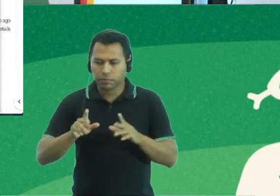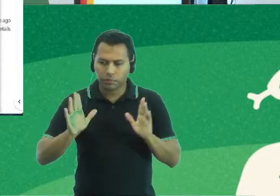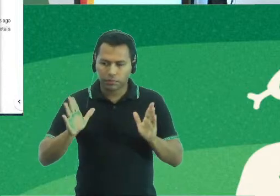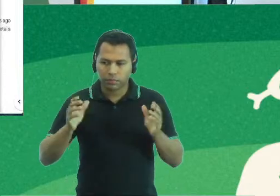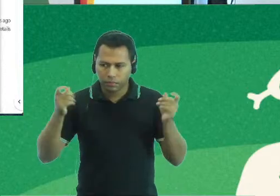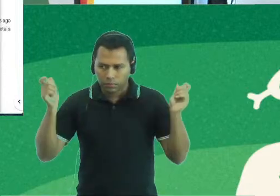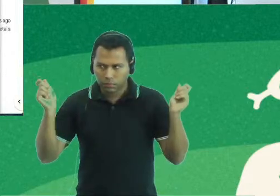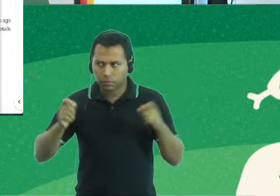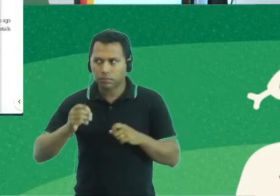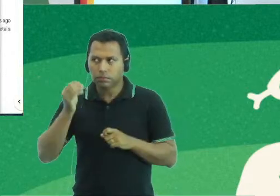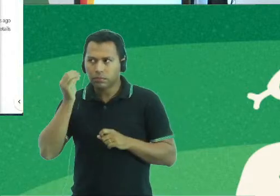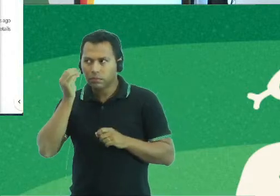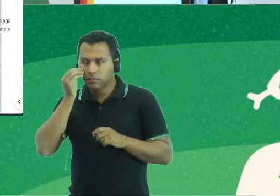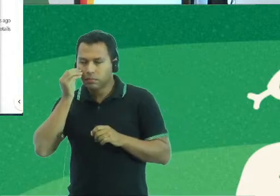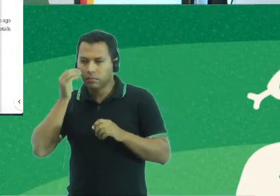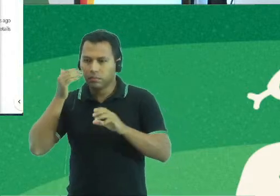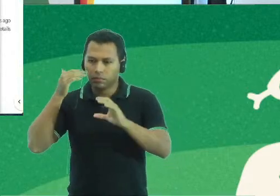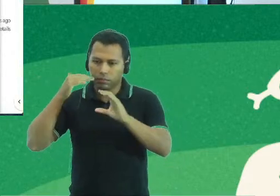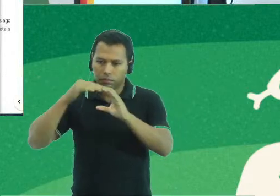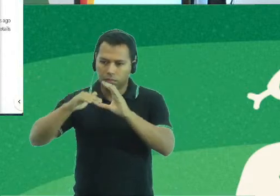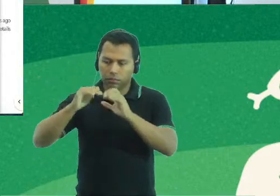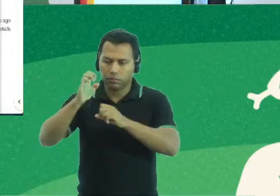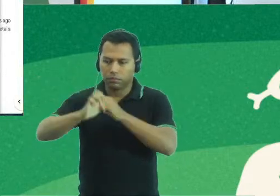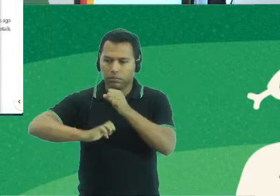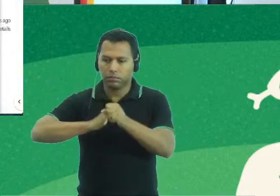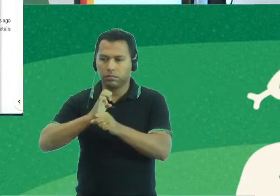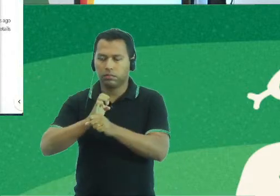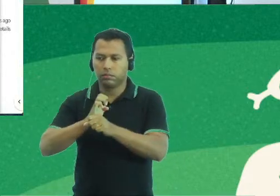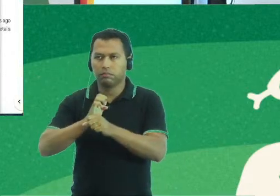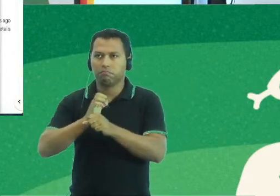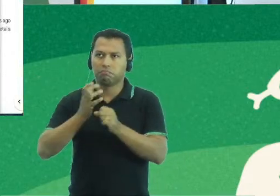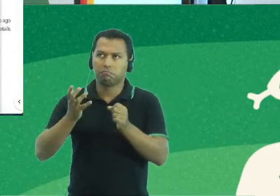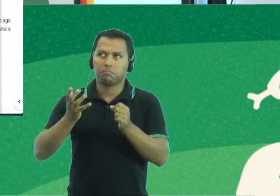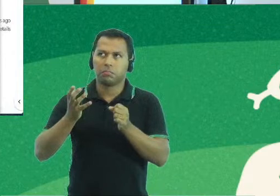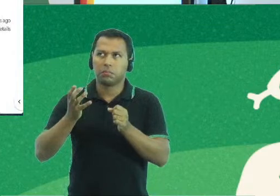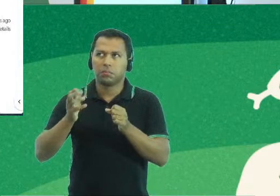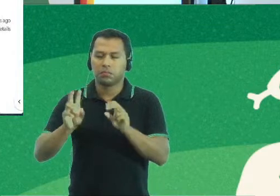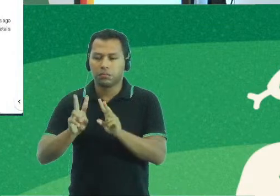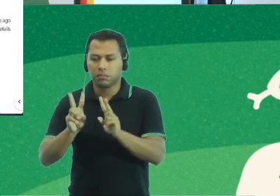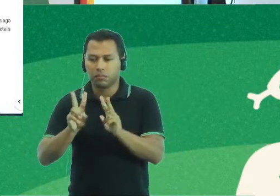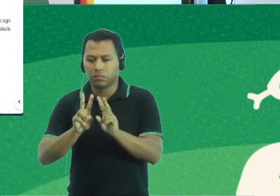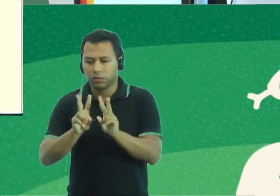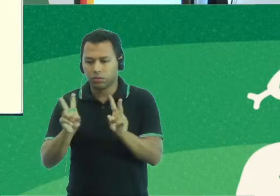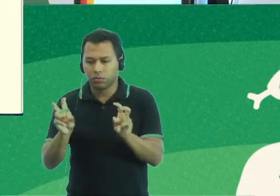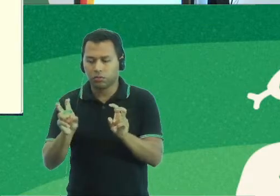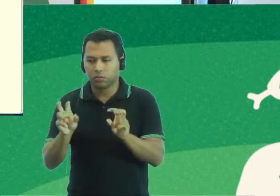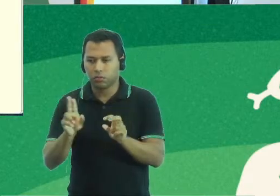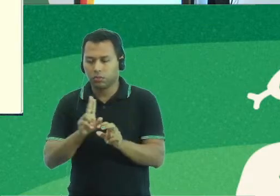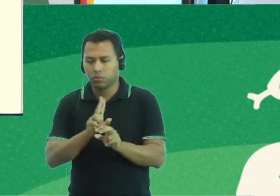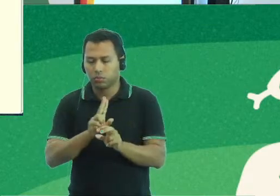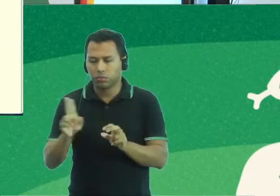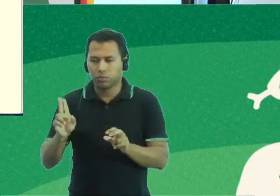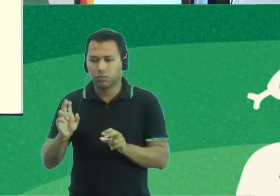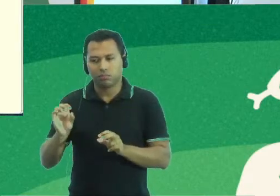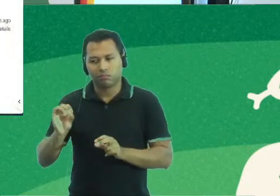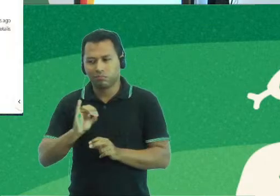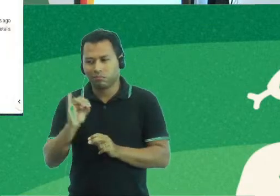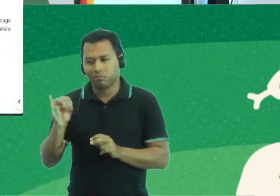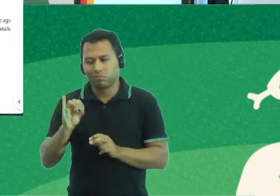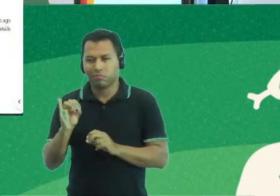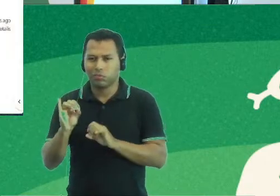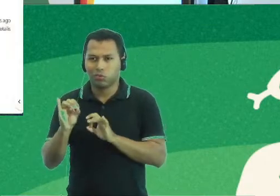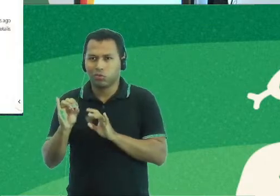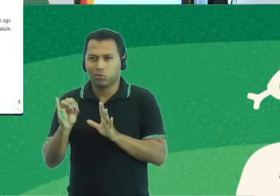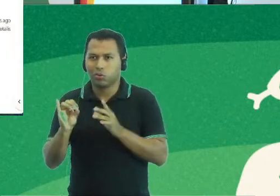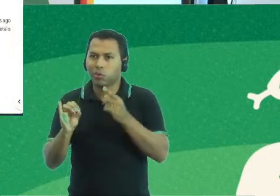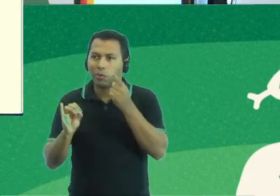and just say hello, what's up, and see if that one runs.